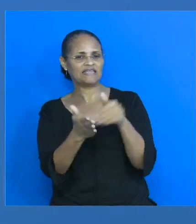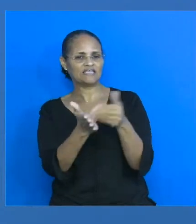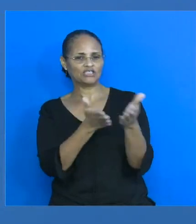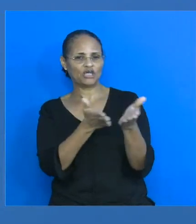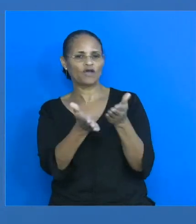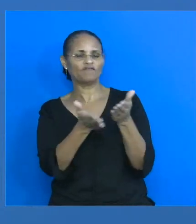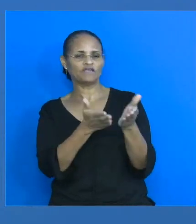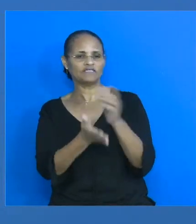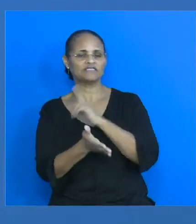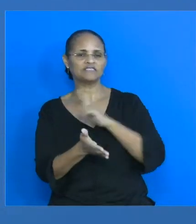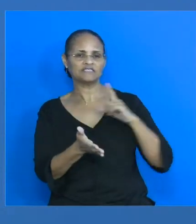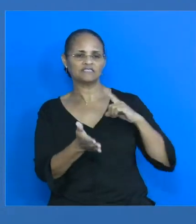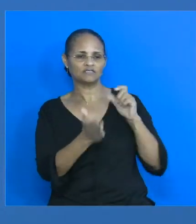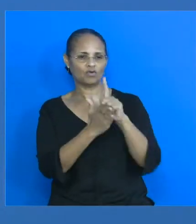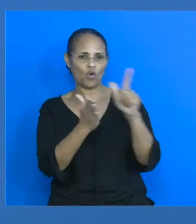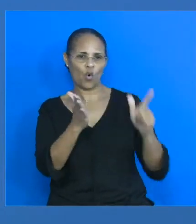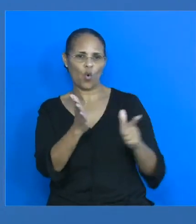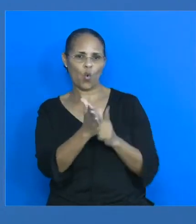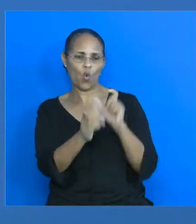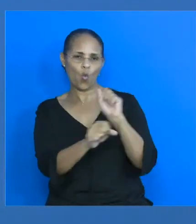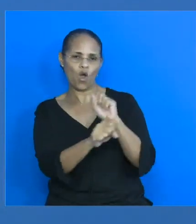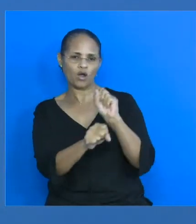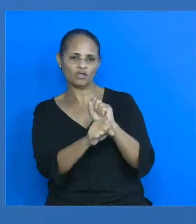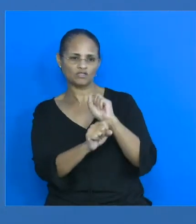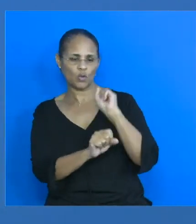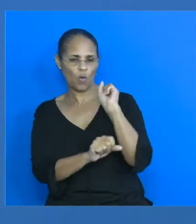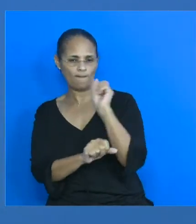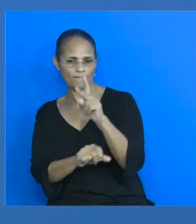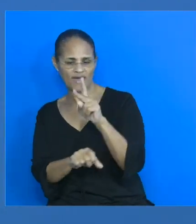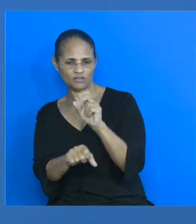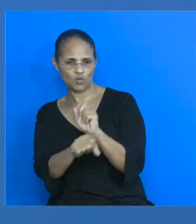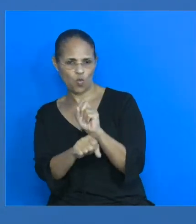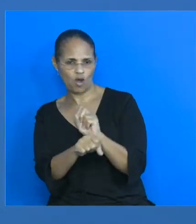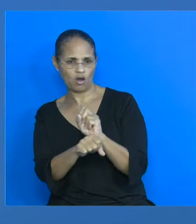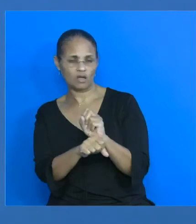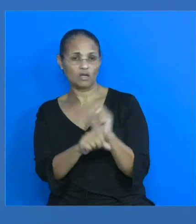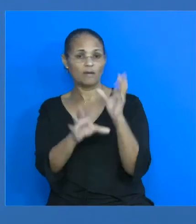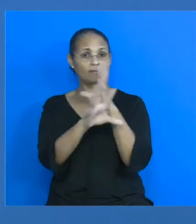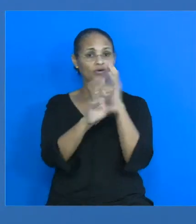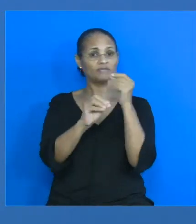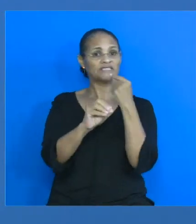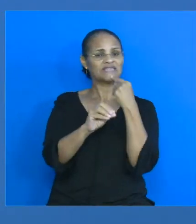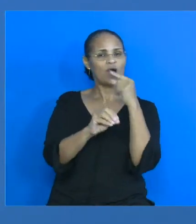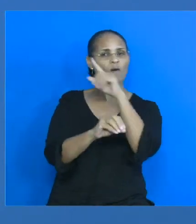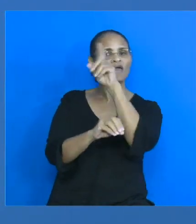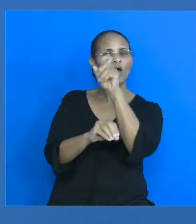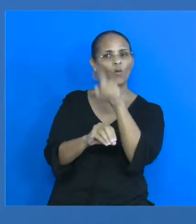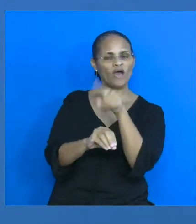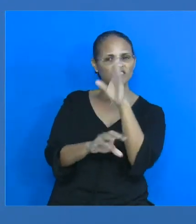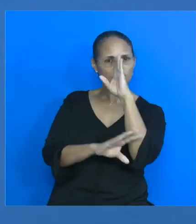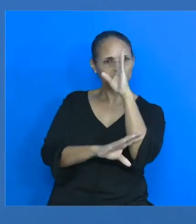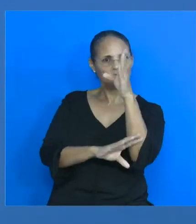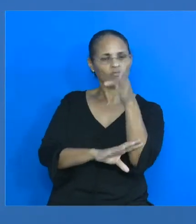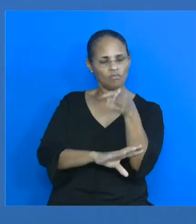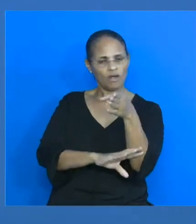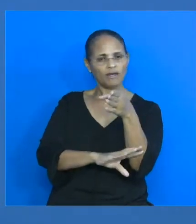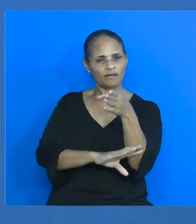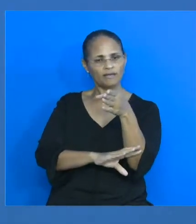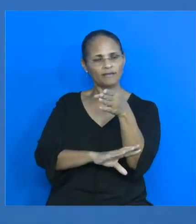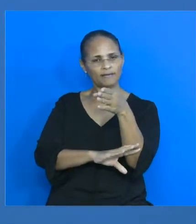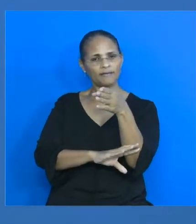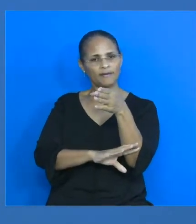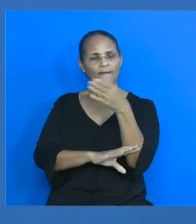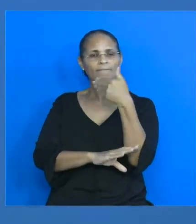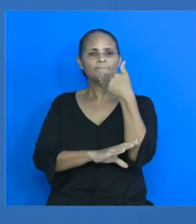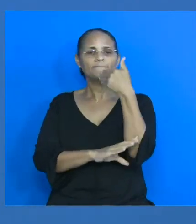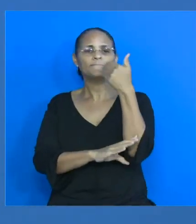taking an injunction on the dock workers and having them back to work? That would be a question that would be directly